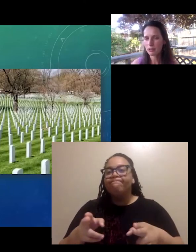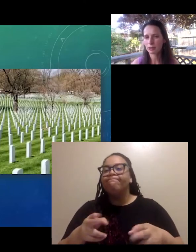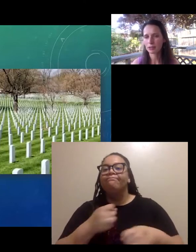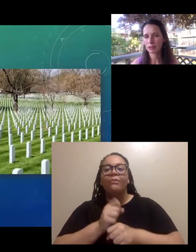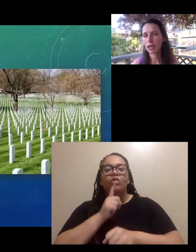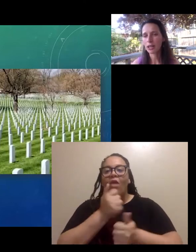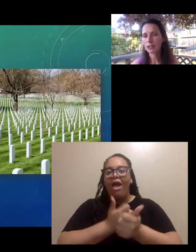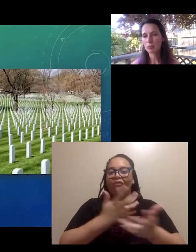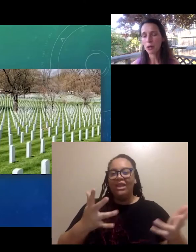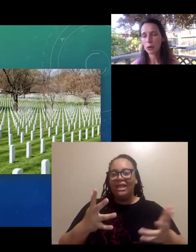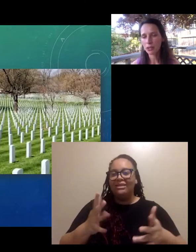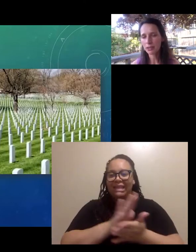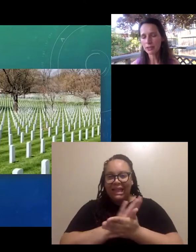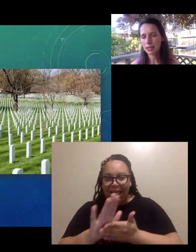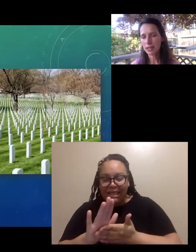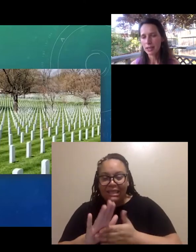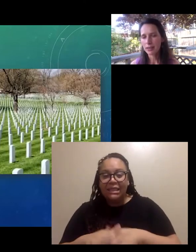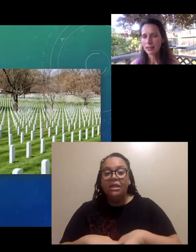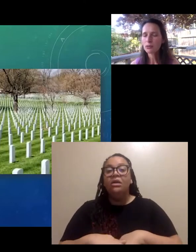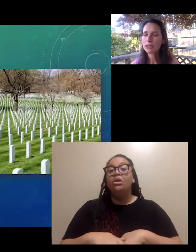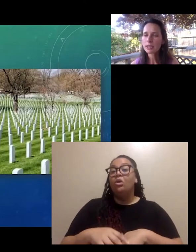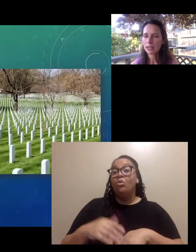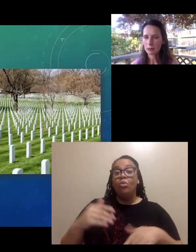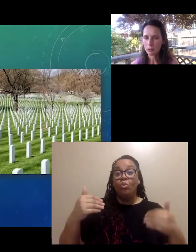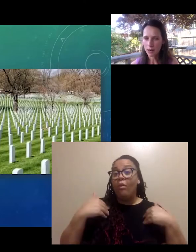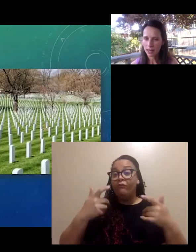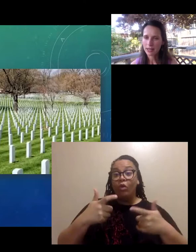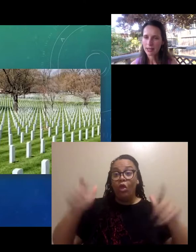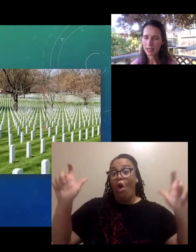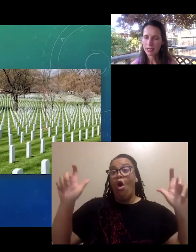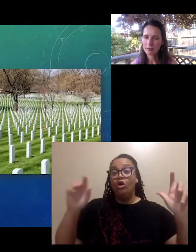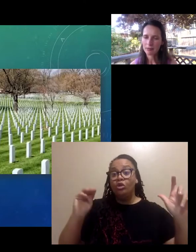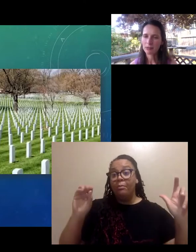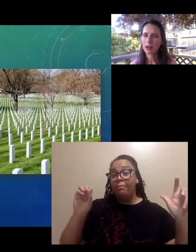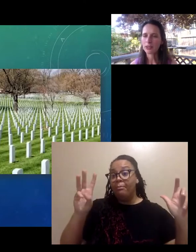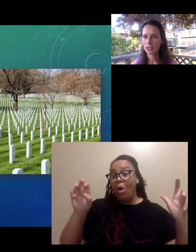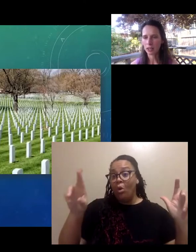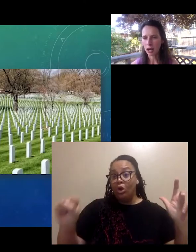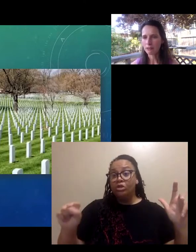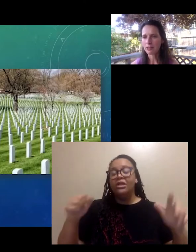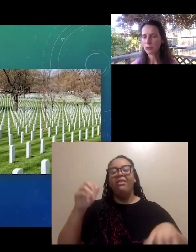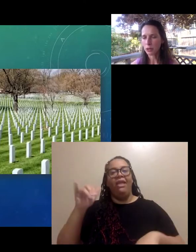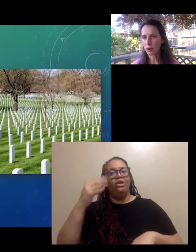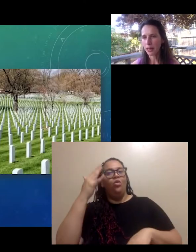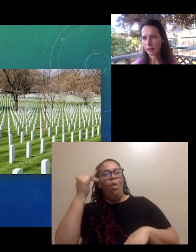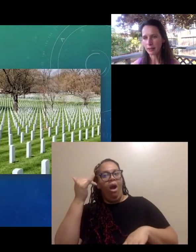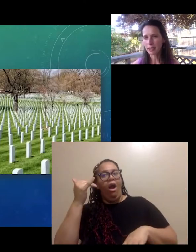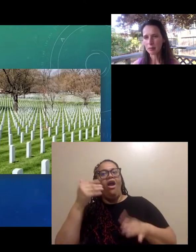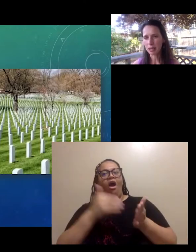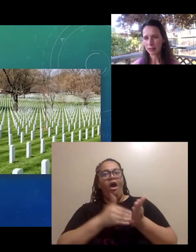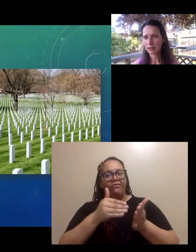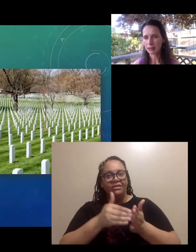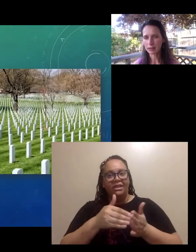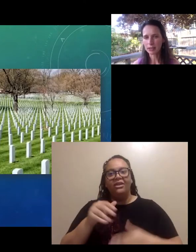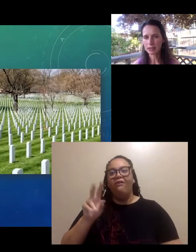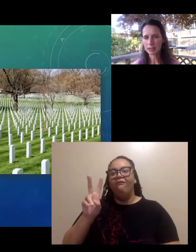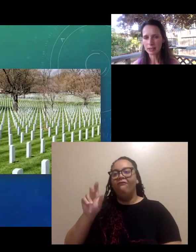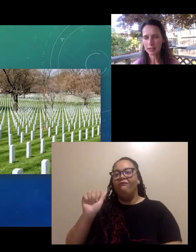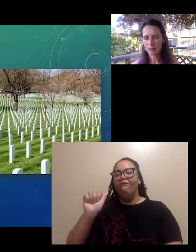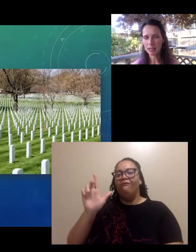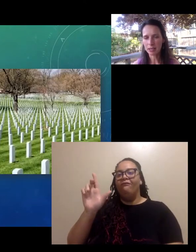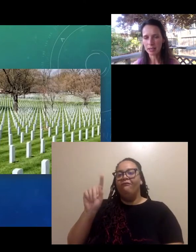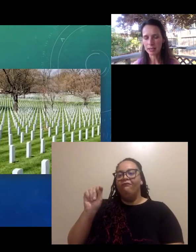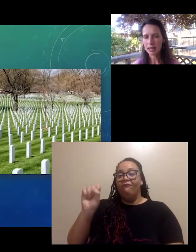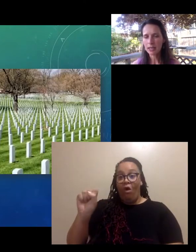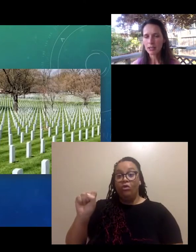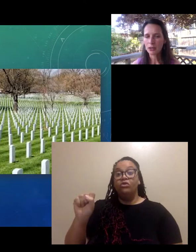those large mowers, that's really why, um, vaults are often required in burial in these